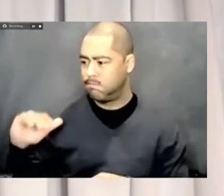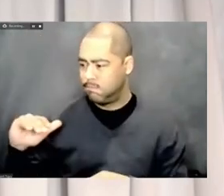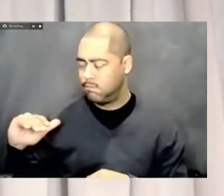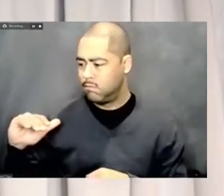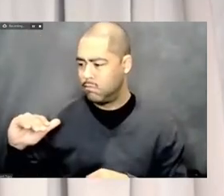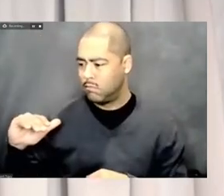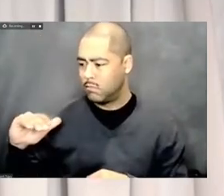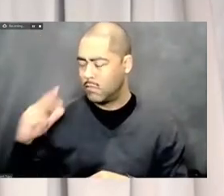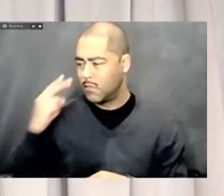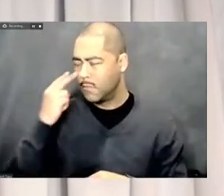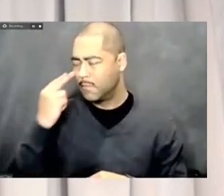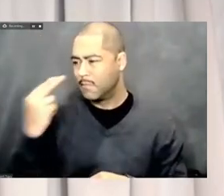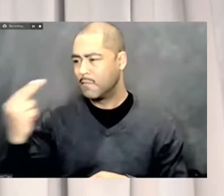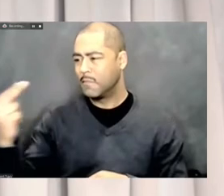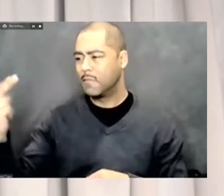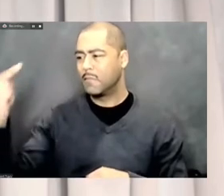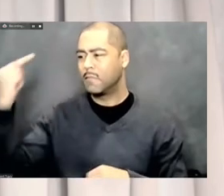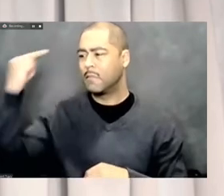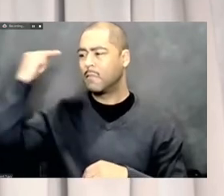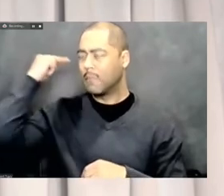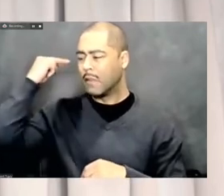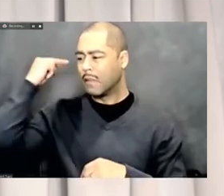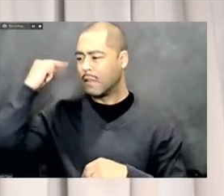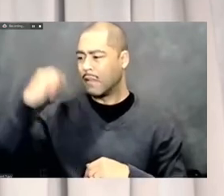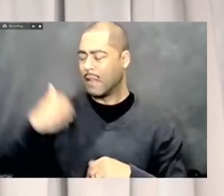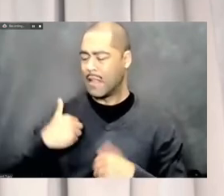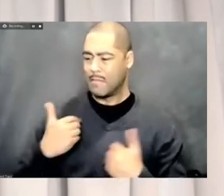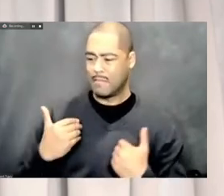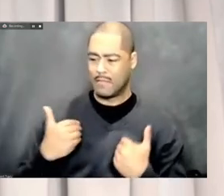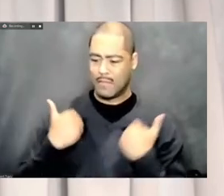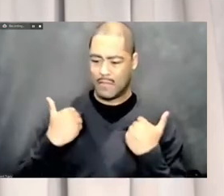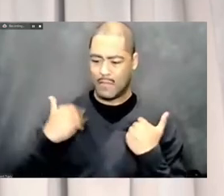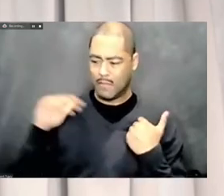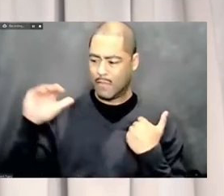I weep like a child for the past.